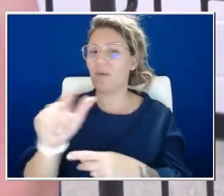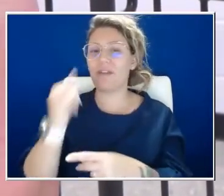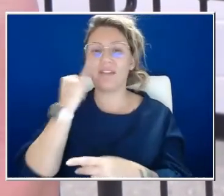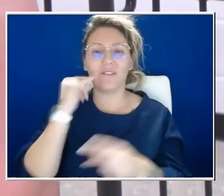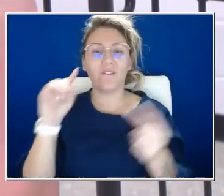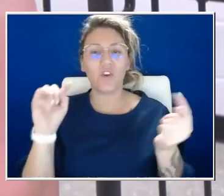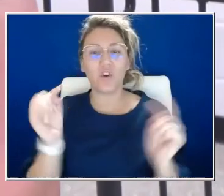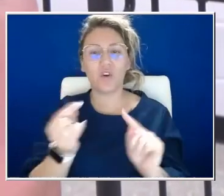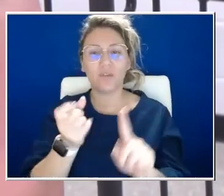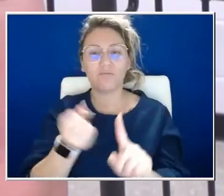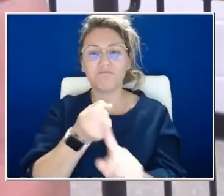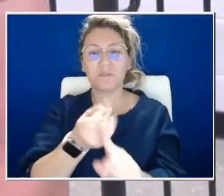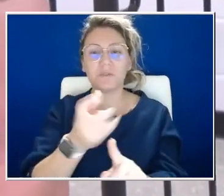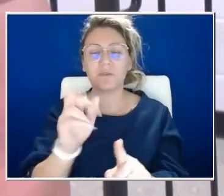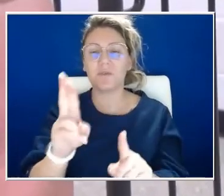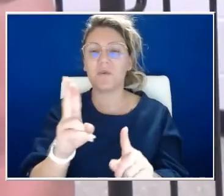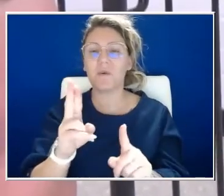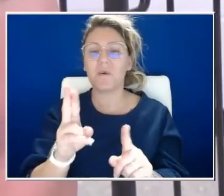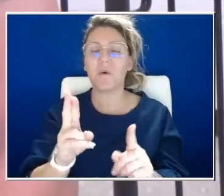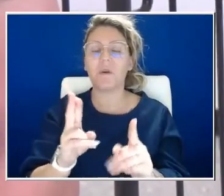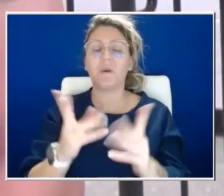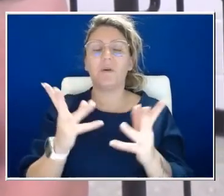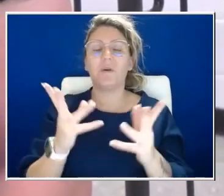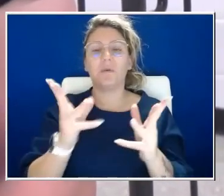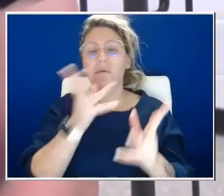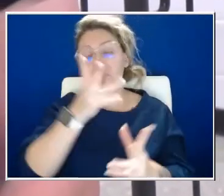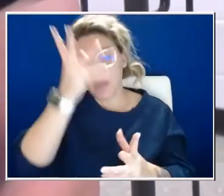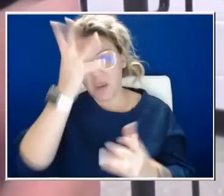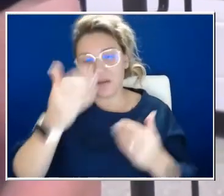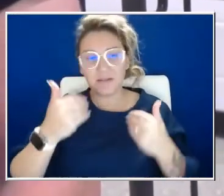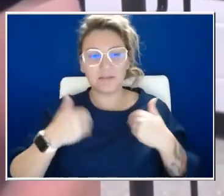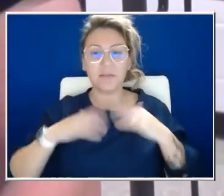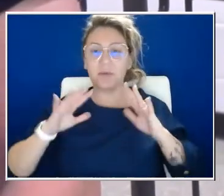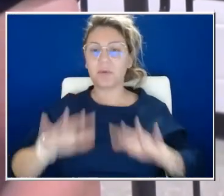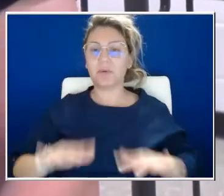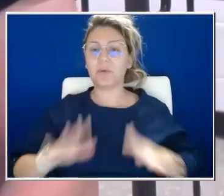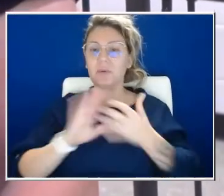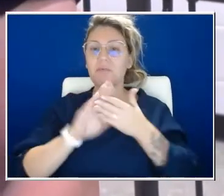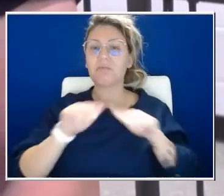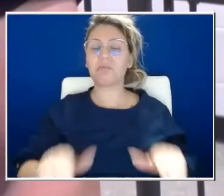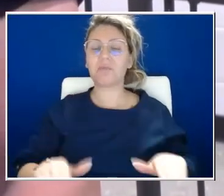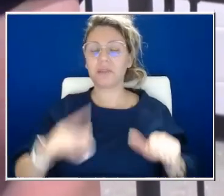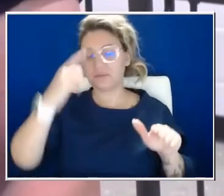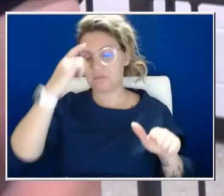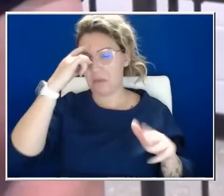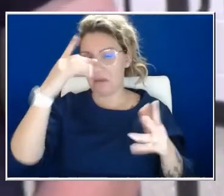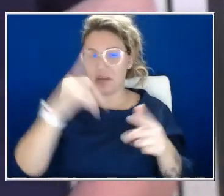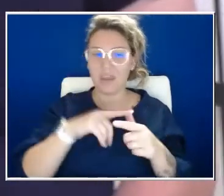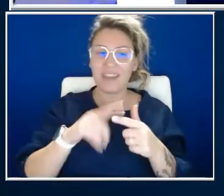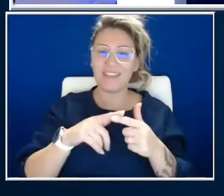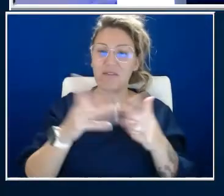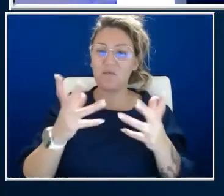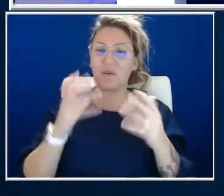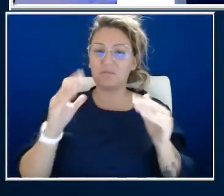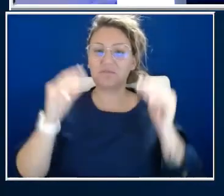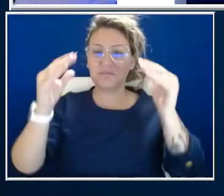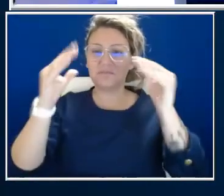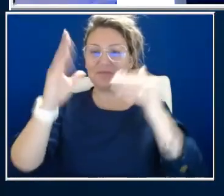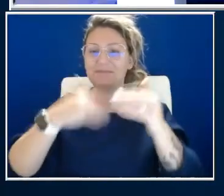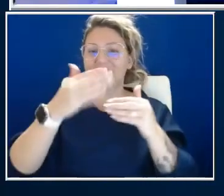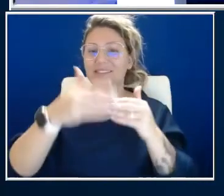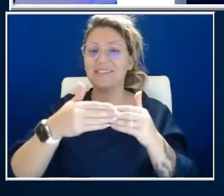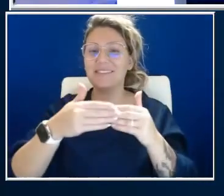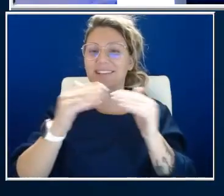some peace of mind to moms and dads and what have you. And so we're always striving to get to that next level. Guys, thank you